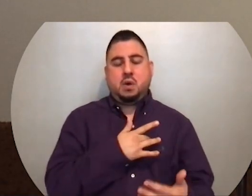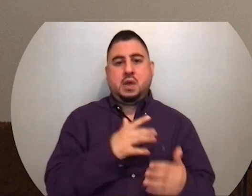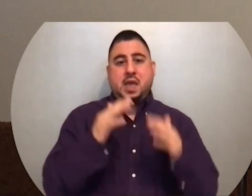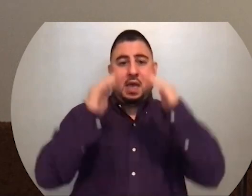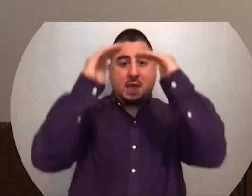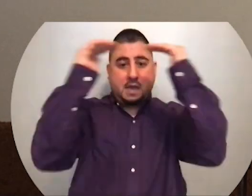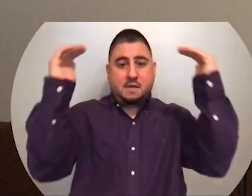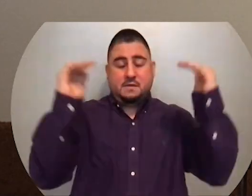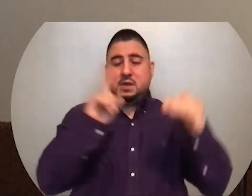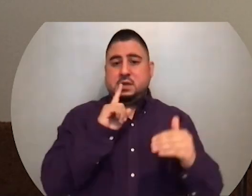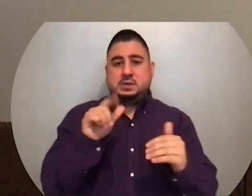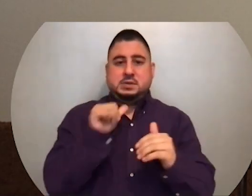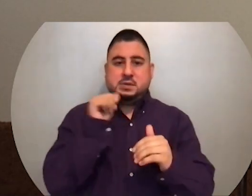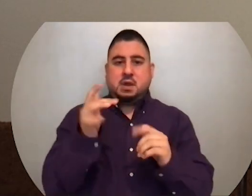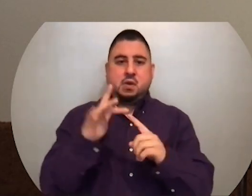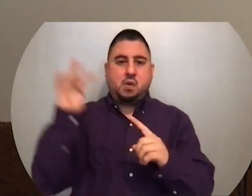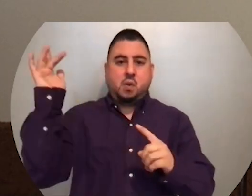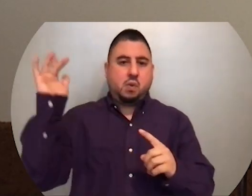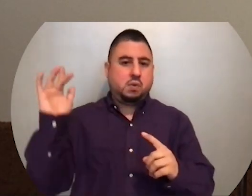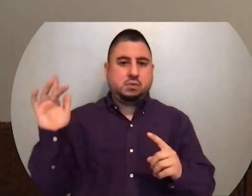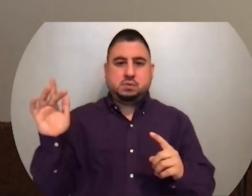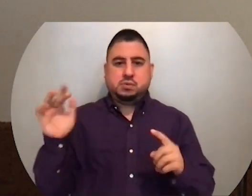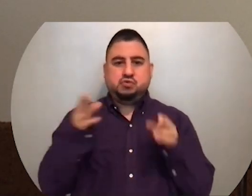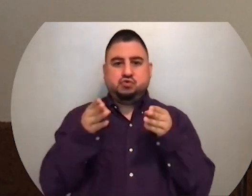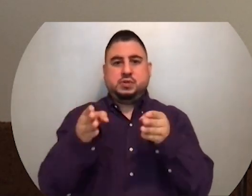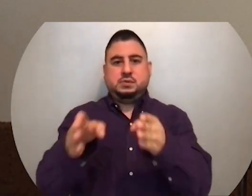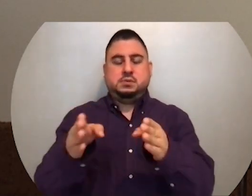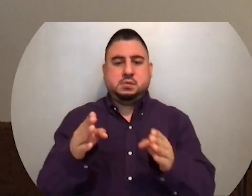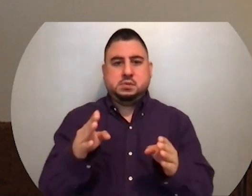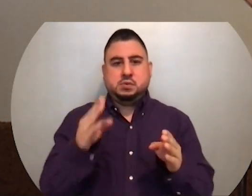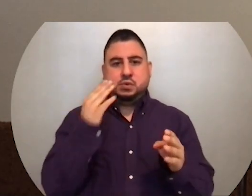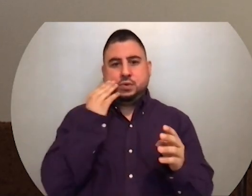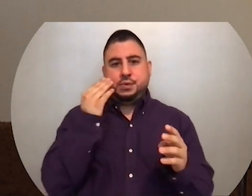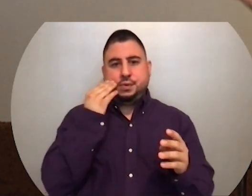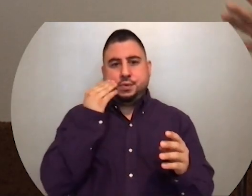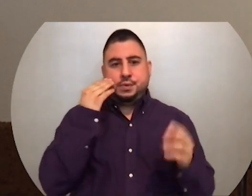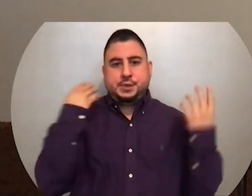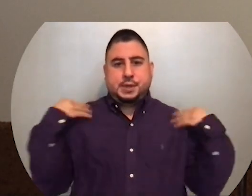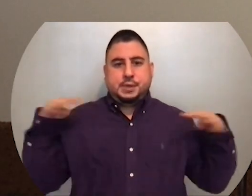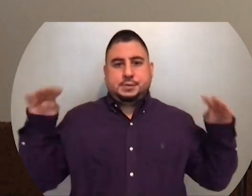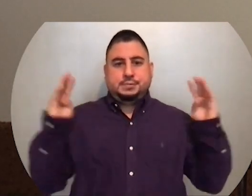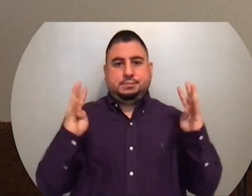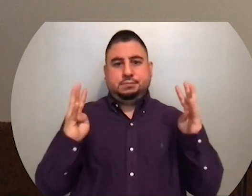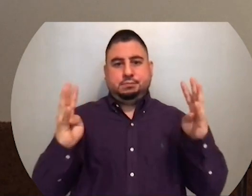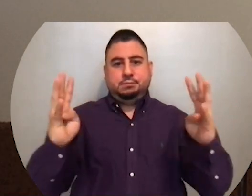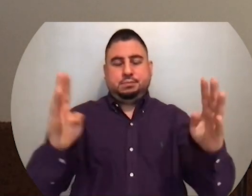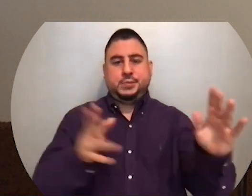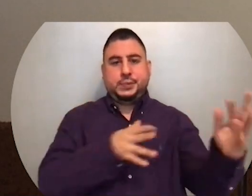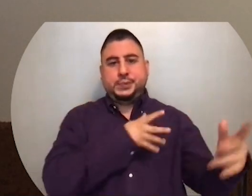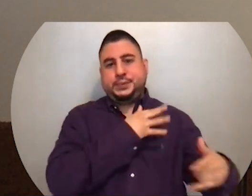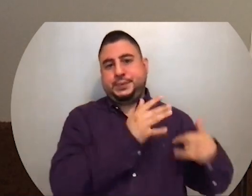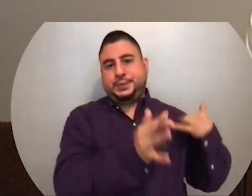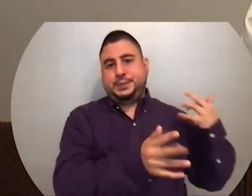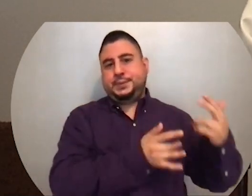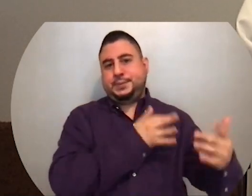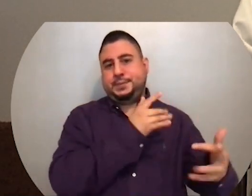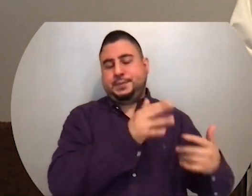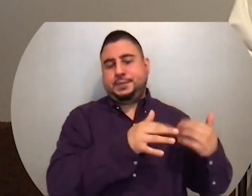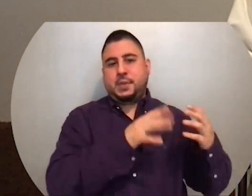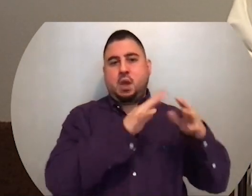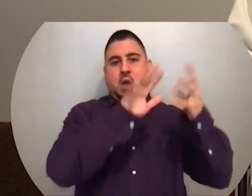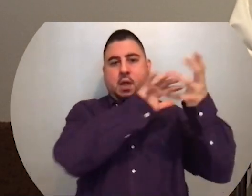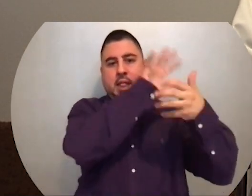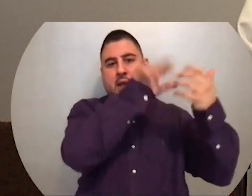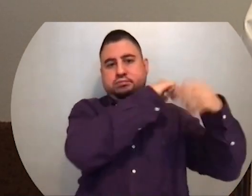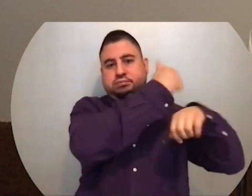heaven is not golden streets. It's not no bored angels strumming on harps on perched on clouds